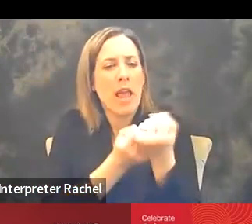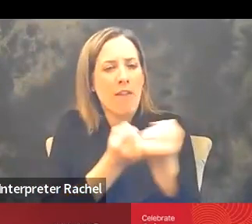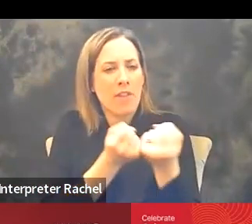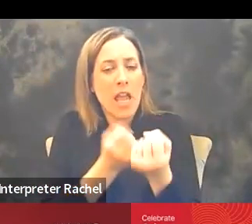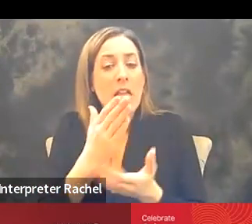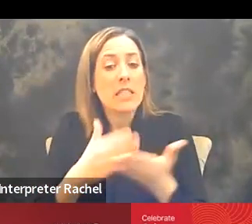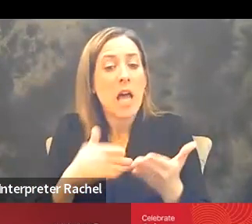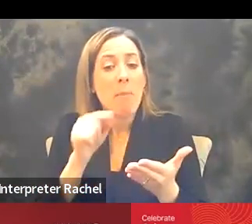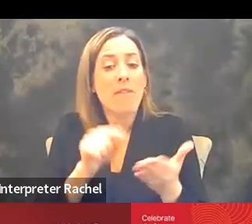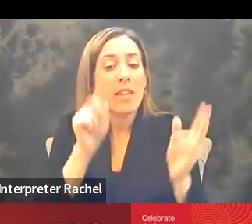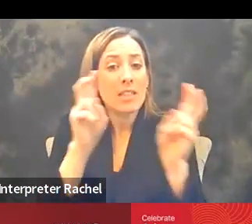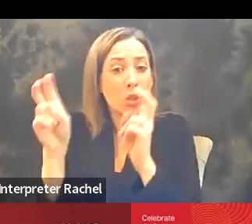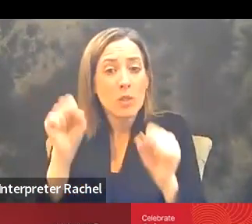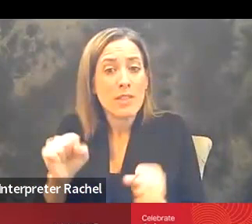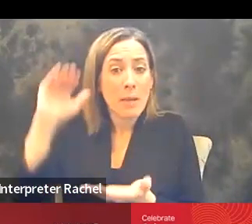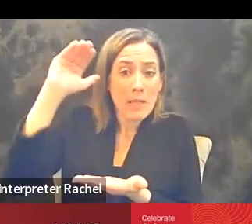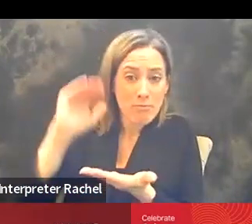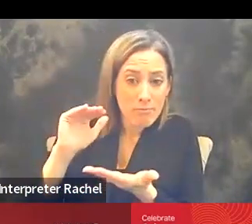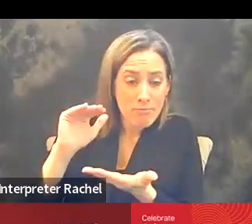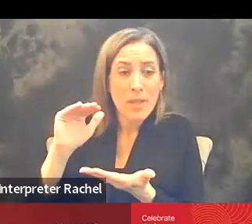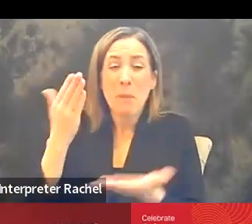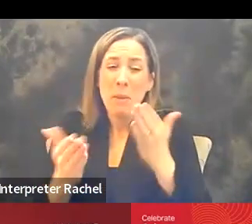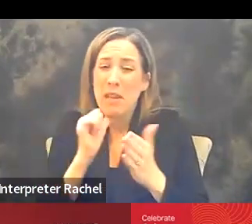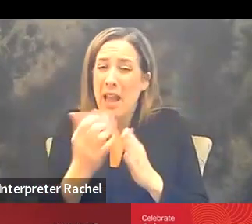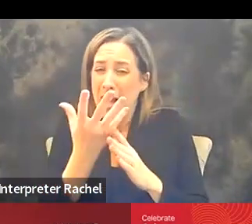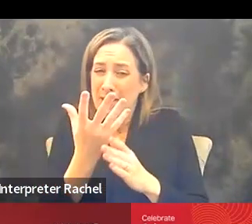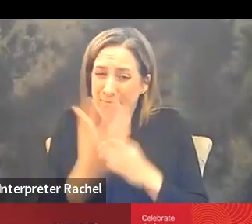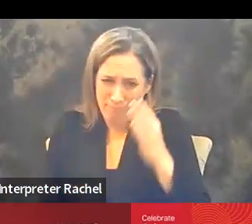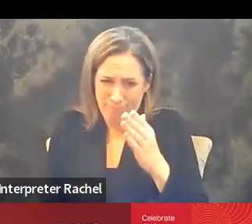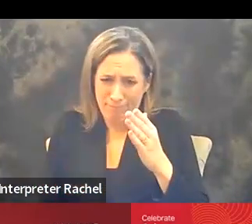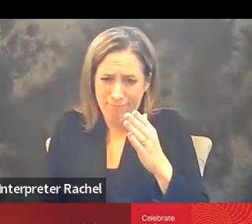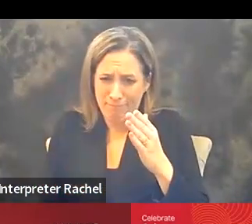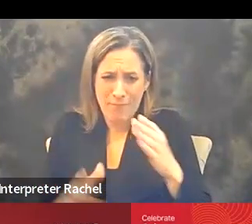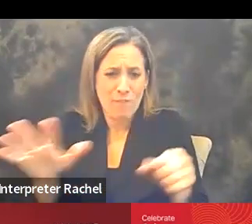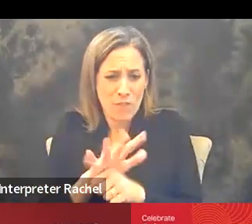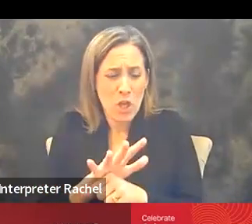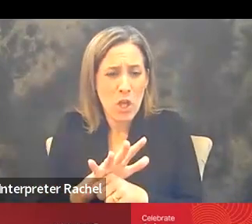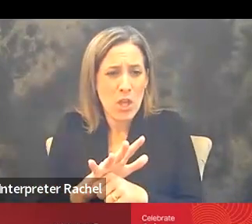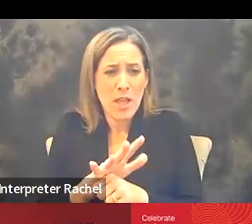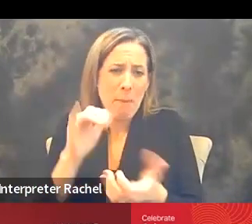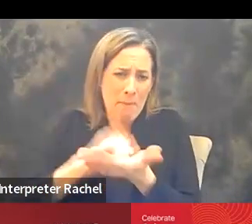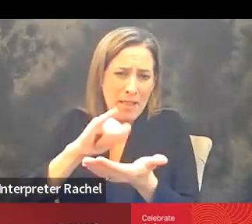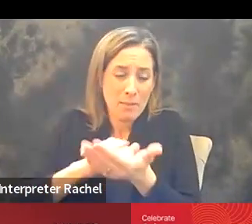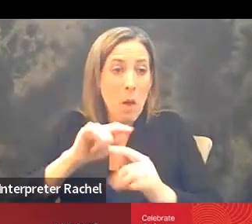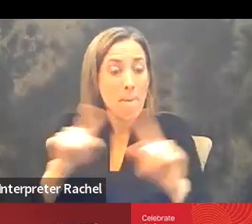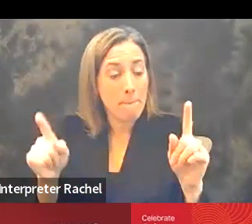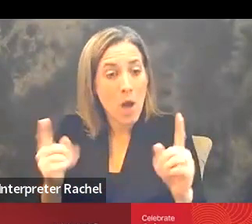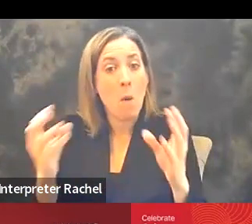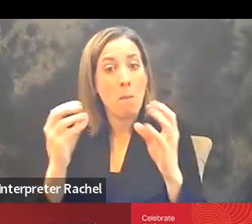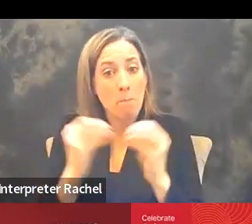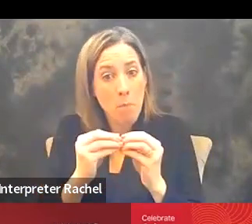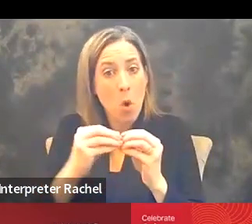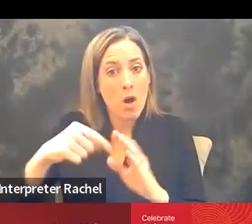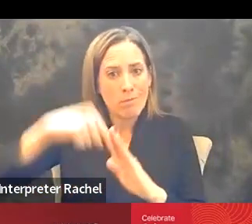least minimized. Perhaps not, they might not disappear, they cannot be removed, but a lot of deeper work can certainly